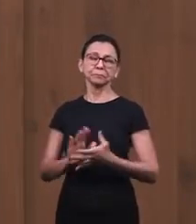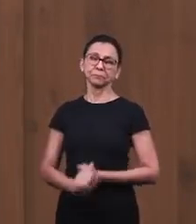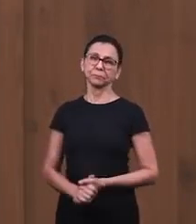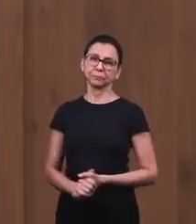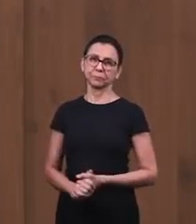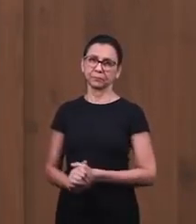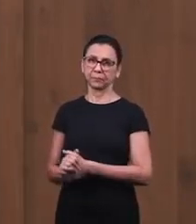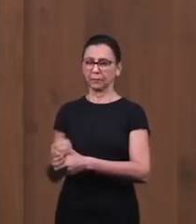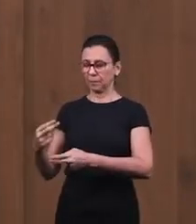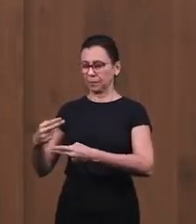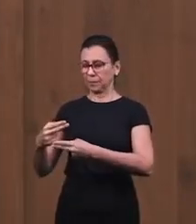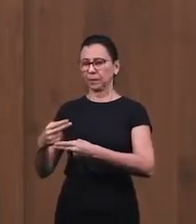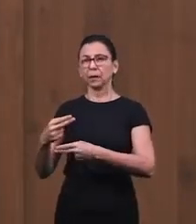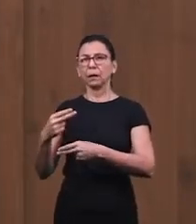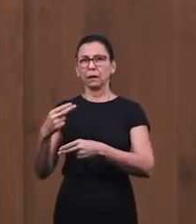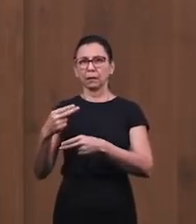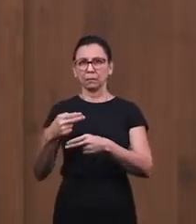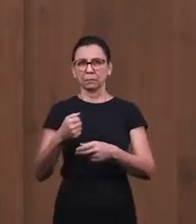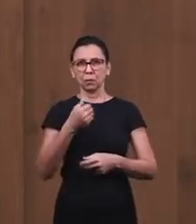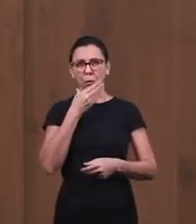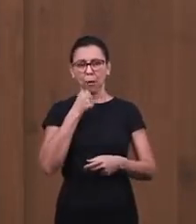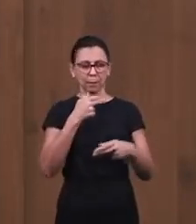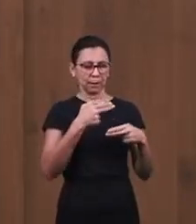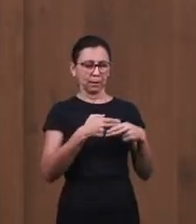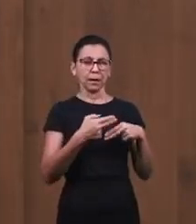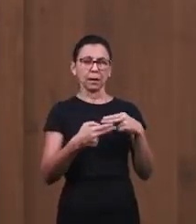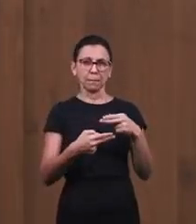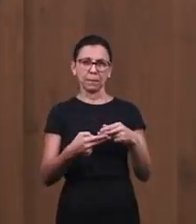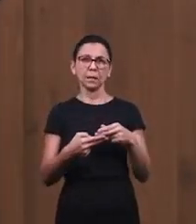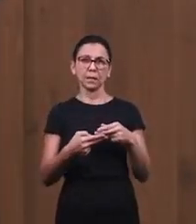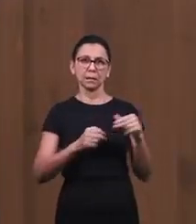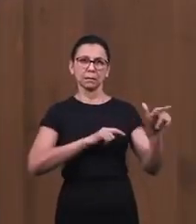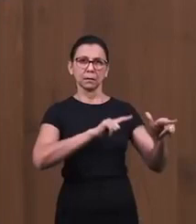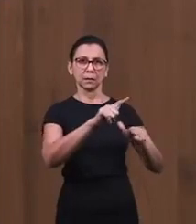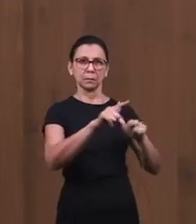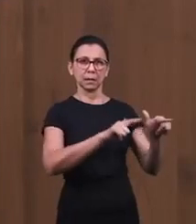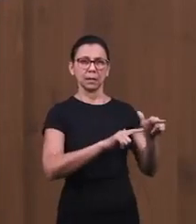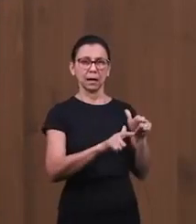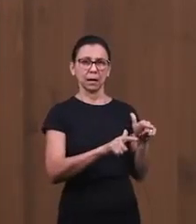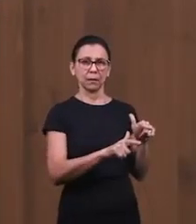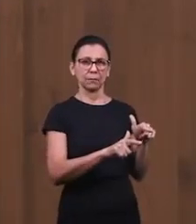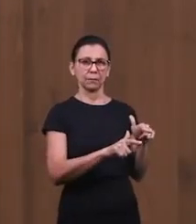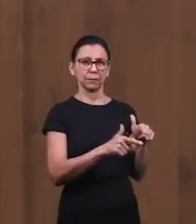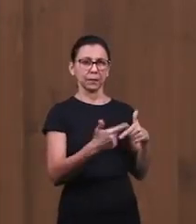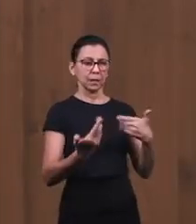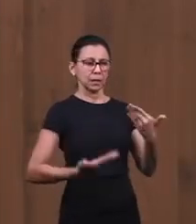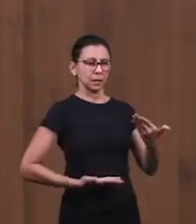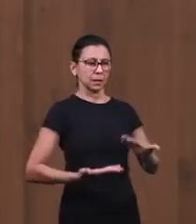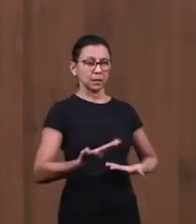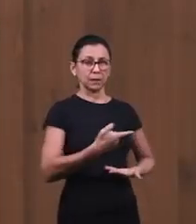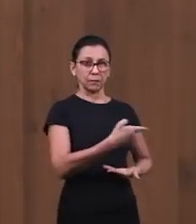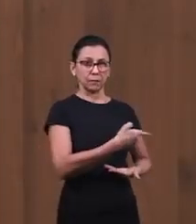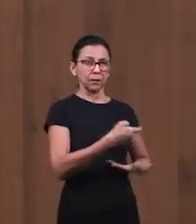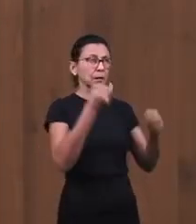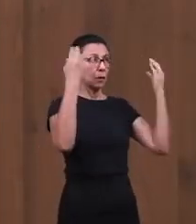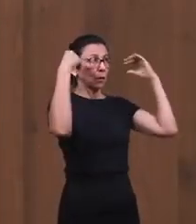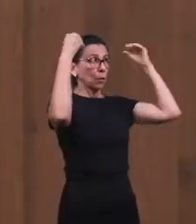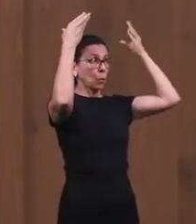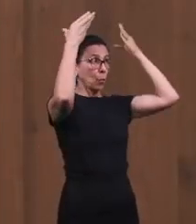who lived in the kingdom of Persia, and he worked for the king of Persia in